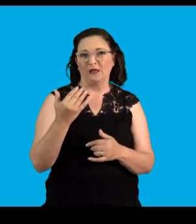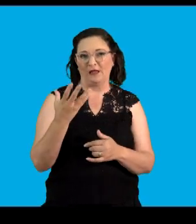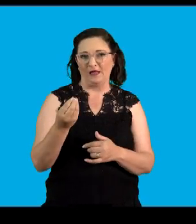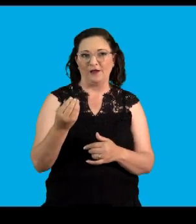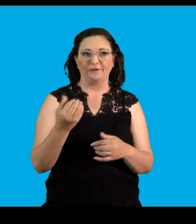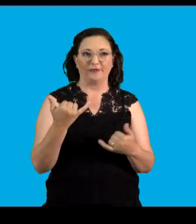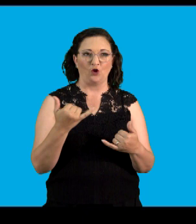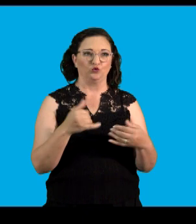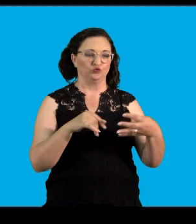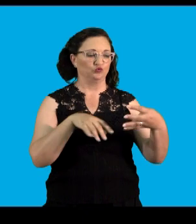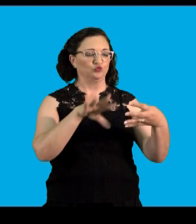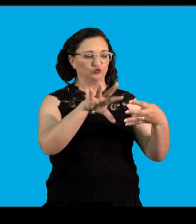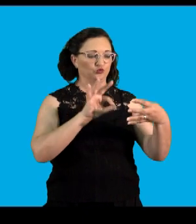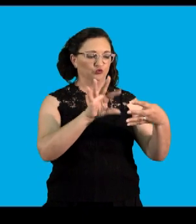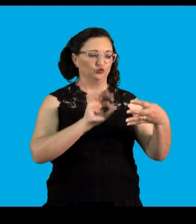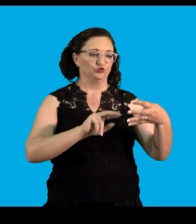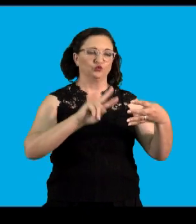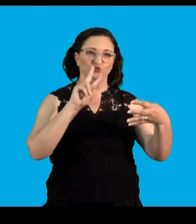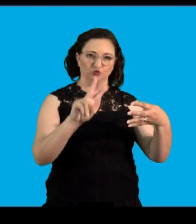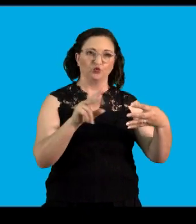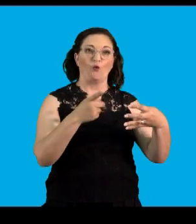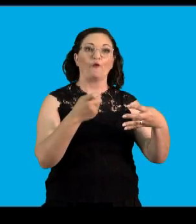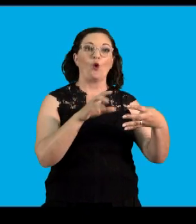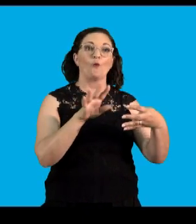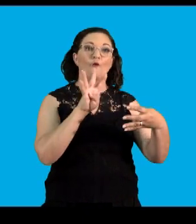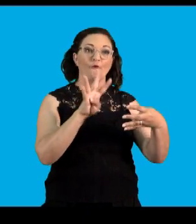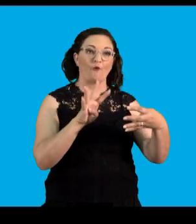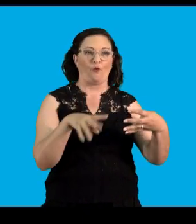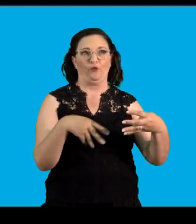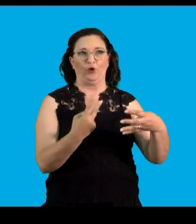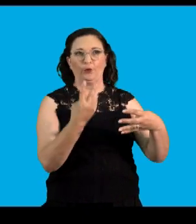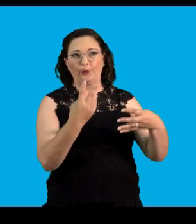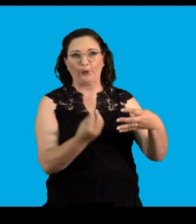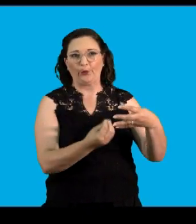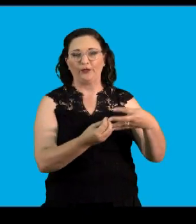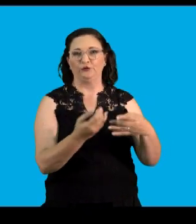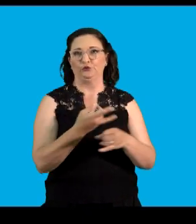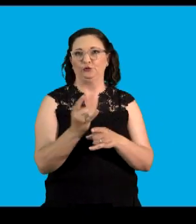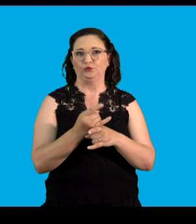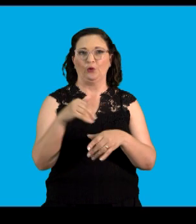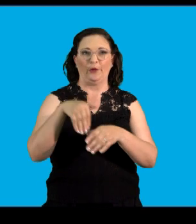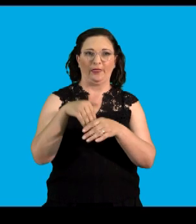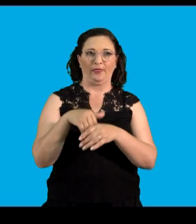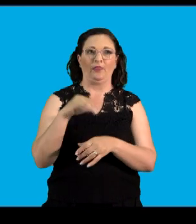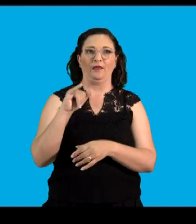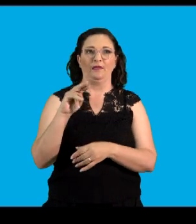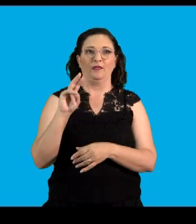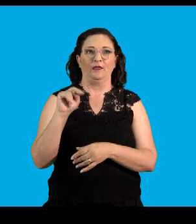from the 4. So you're choosing any two points or 2 things that you can talk about in your introduction.